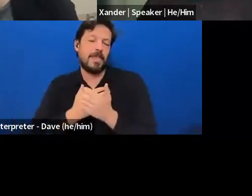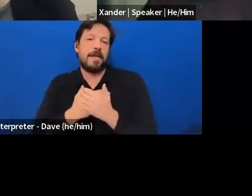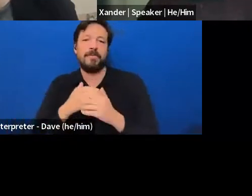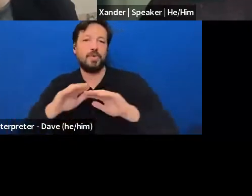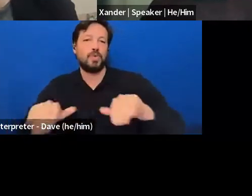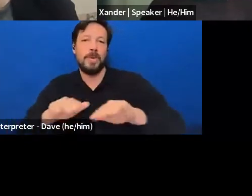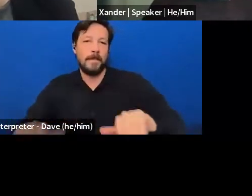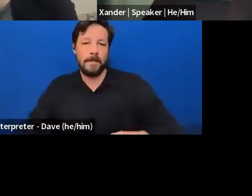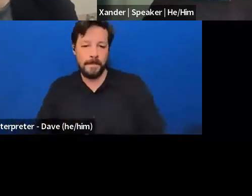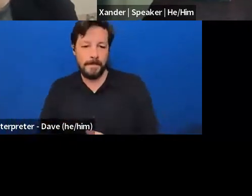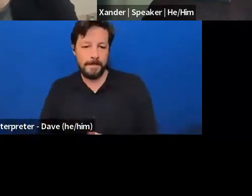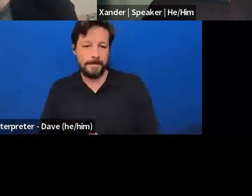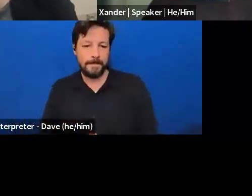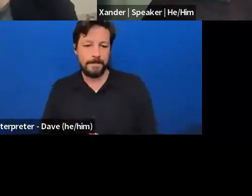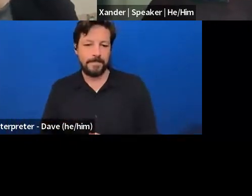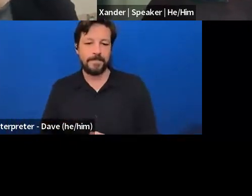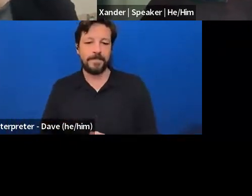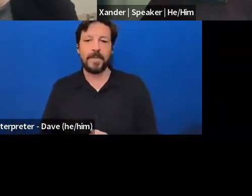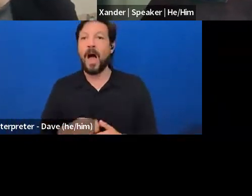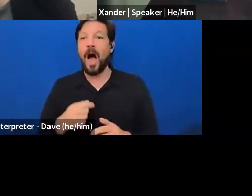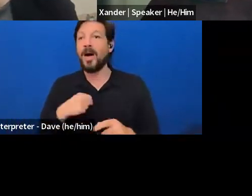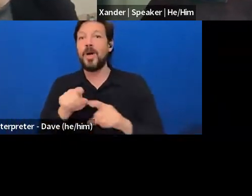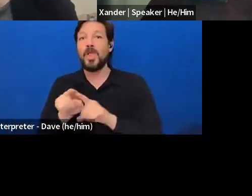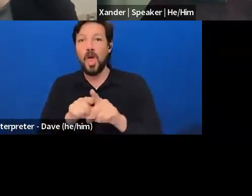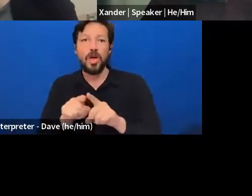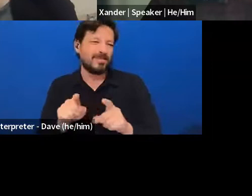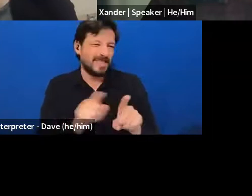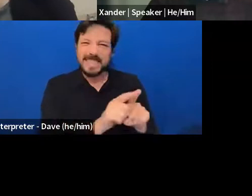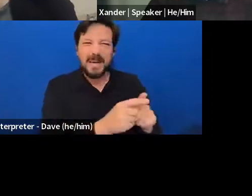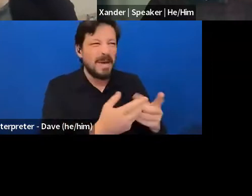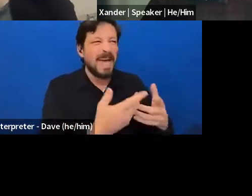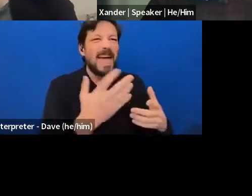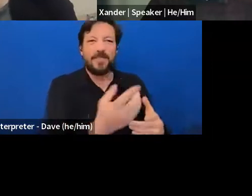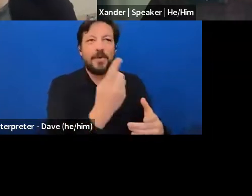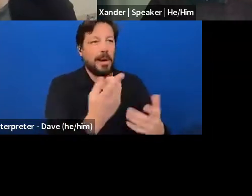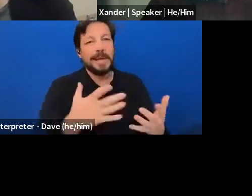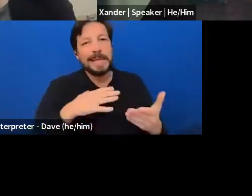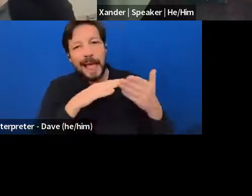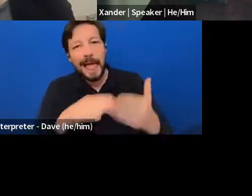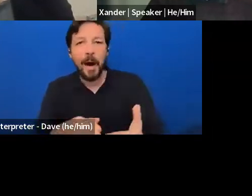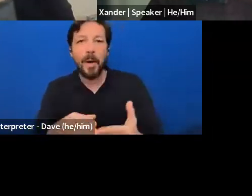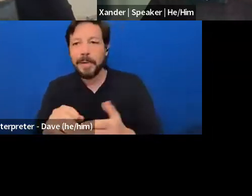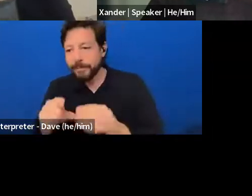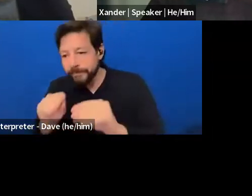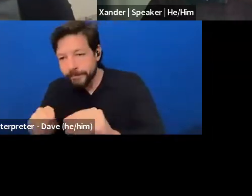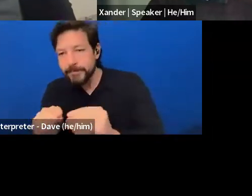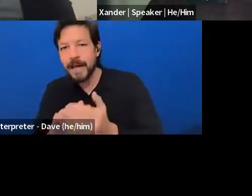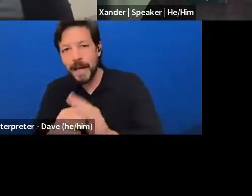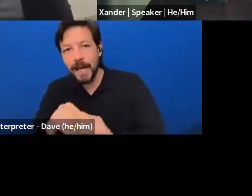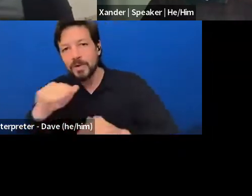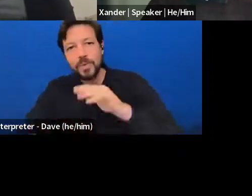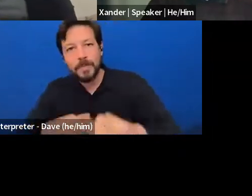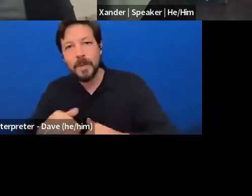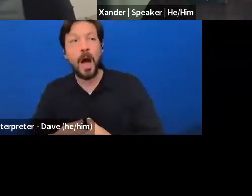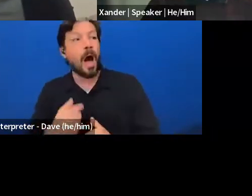And when I was first learning, as everyone does, I needed some help. Things I needed some help with that might have been different